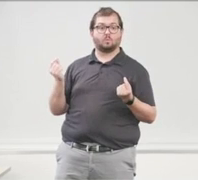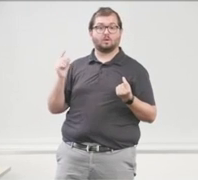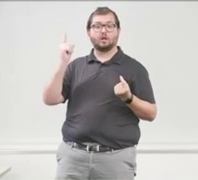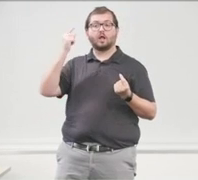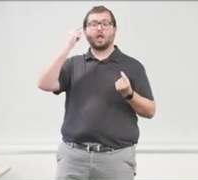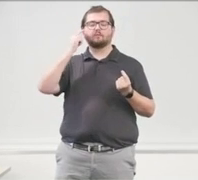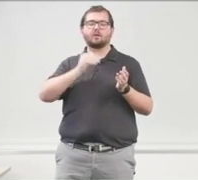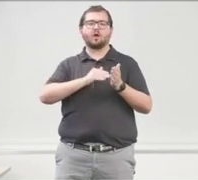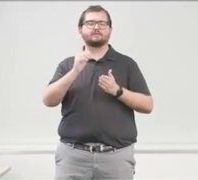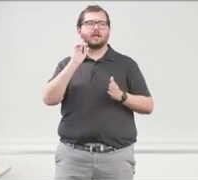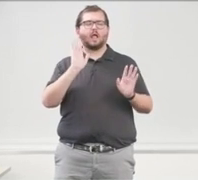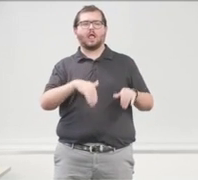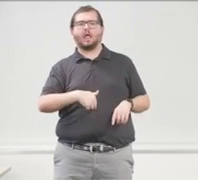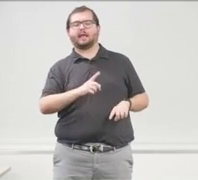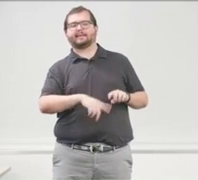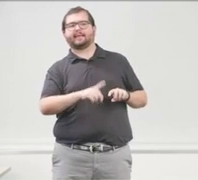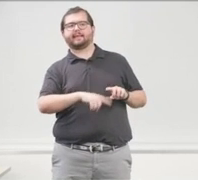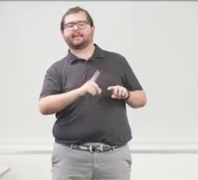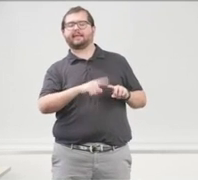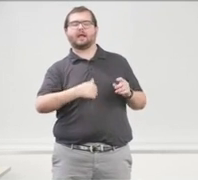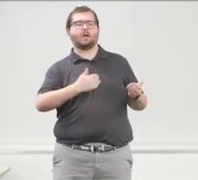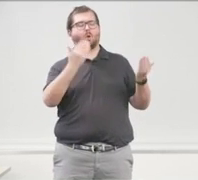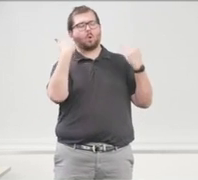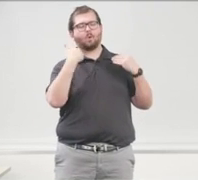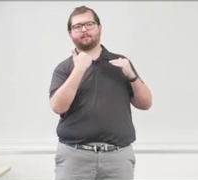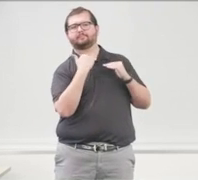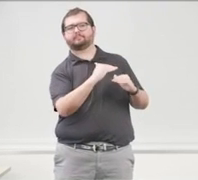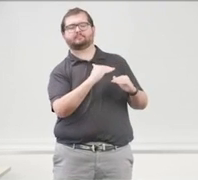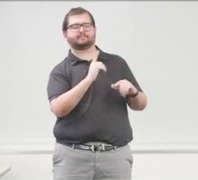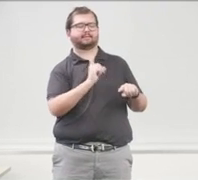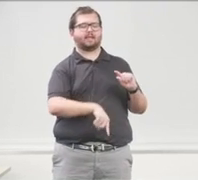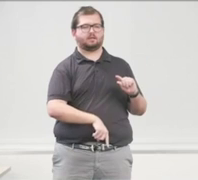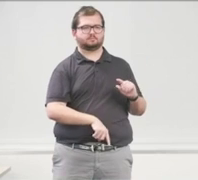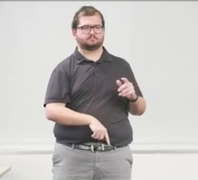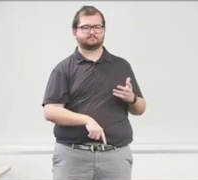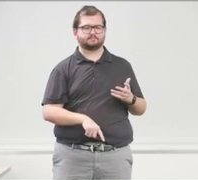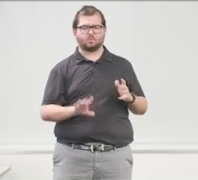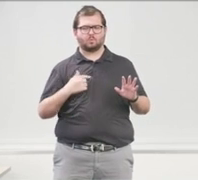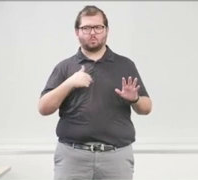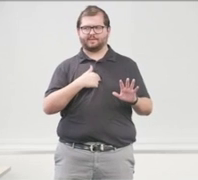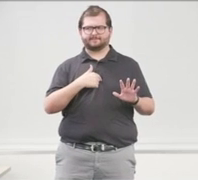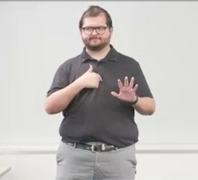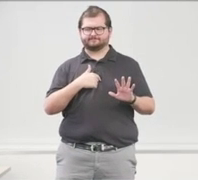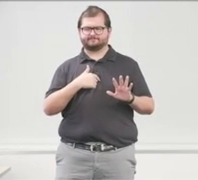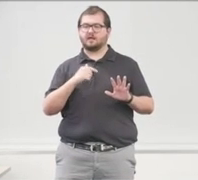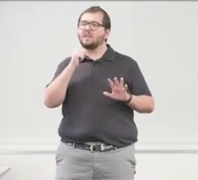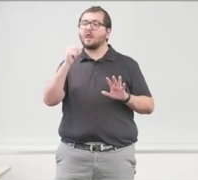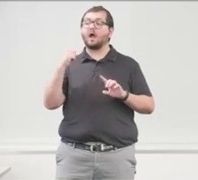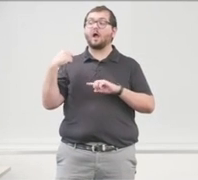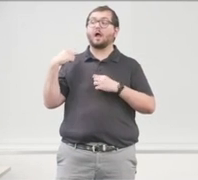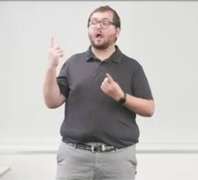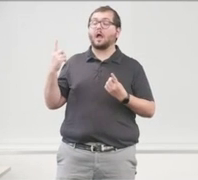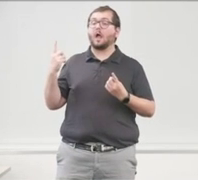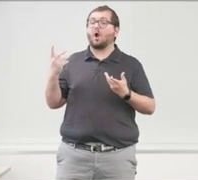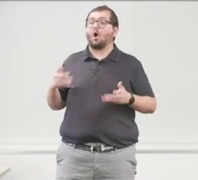that. I'm overwhelmed. This is my capacity. I can't do any more. And we wanted to approach this as not what has been done, and